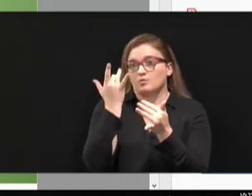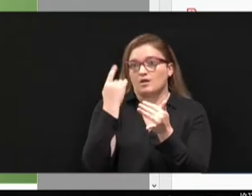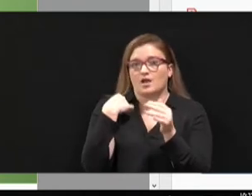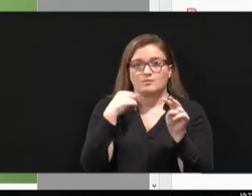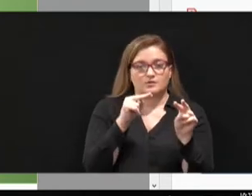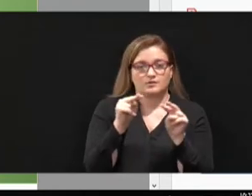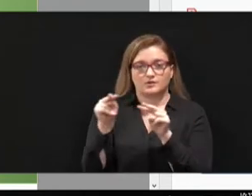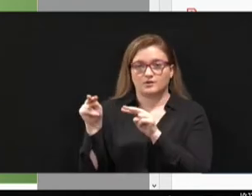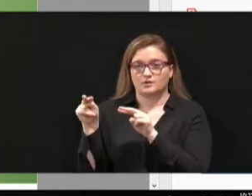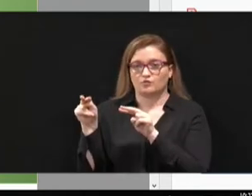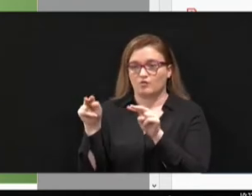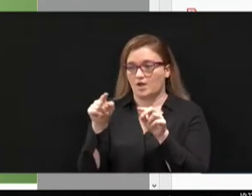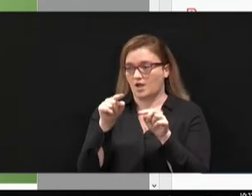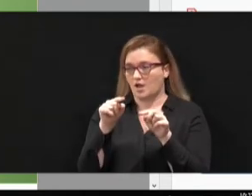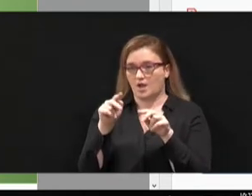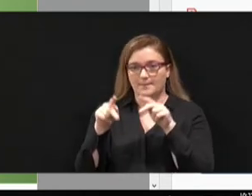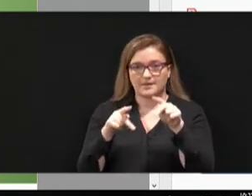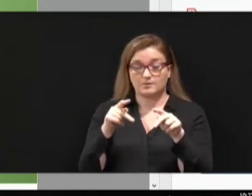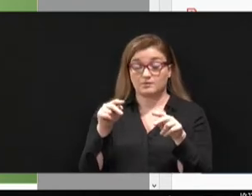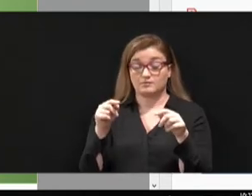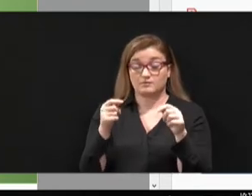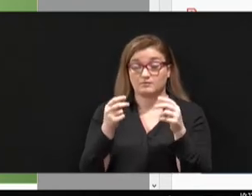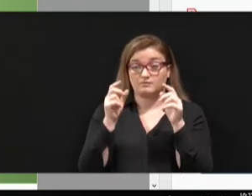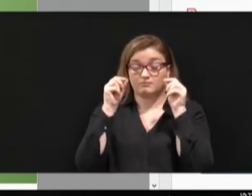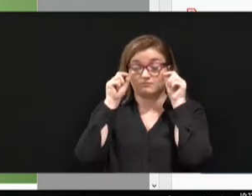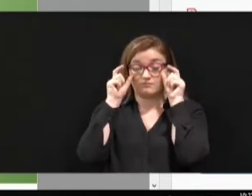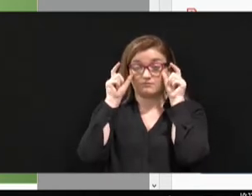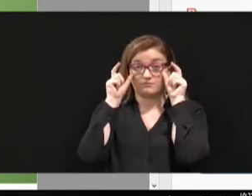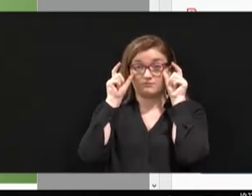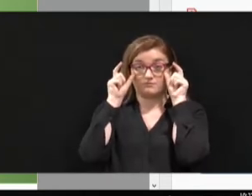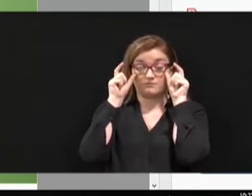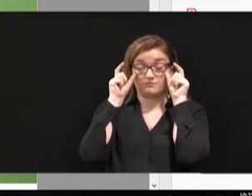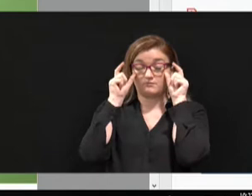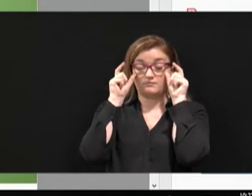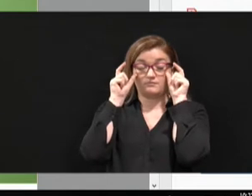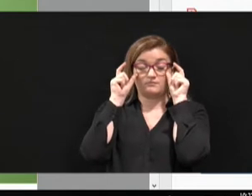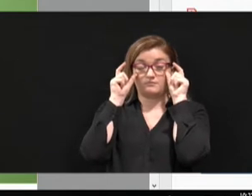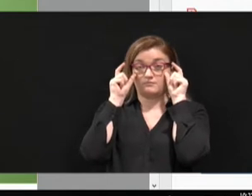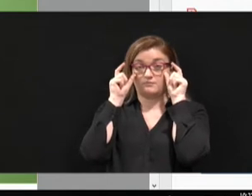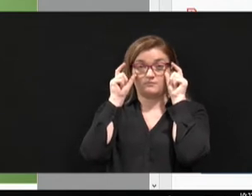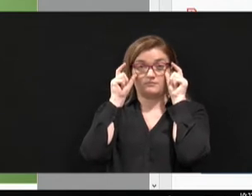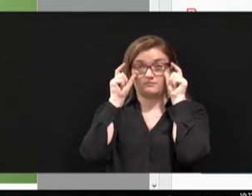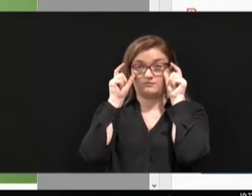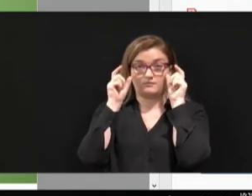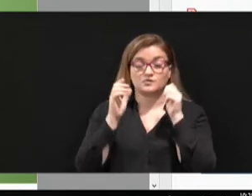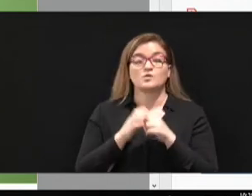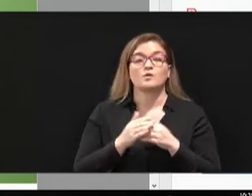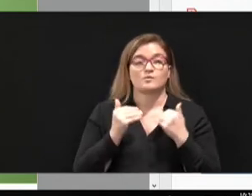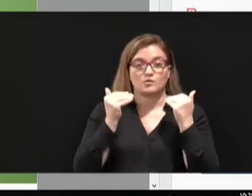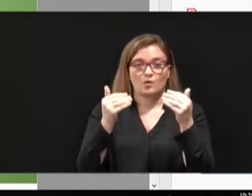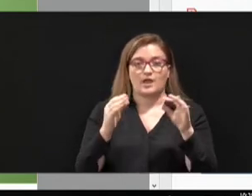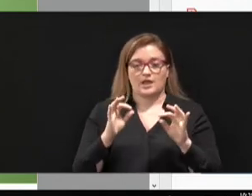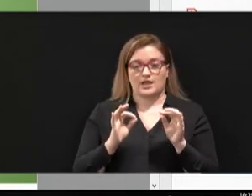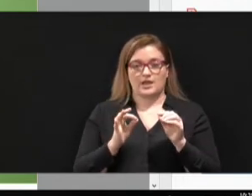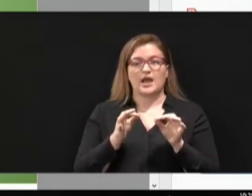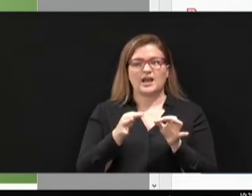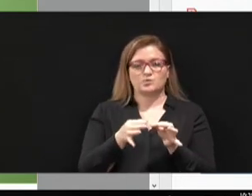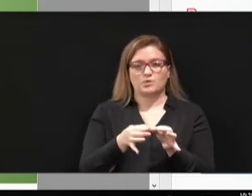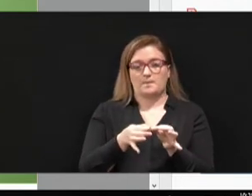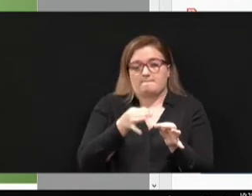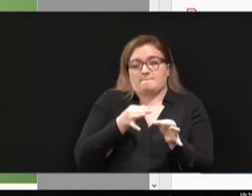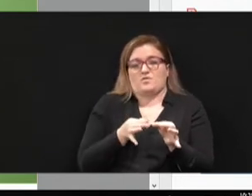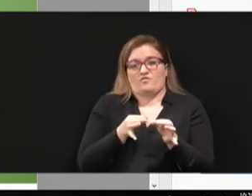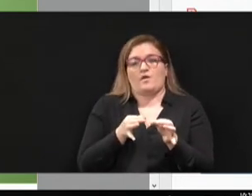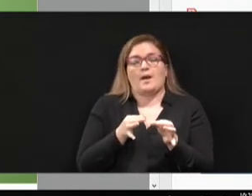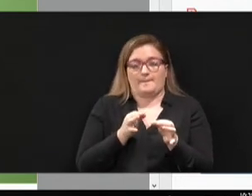eyes in here and there's been a lot of listening. So what we're going to do is move up our break and then we'll come back and do